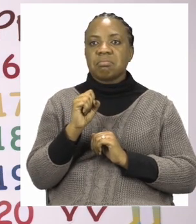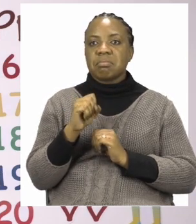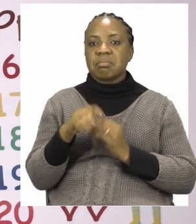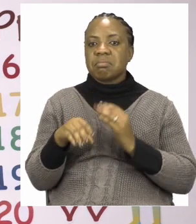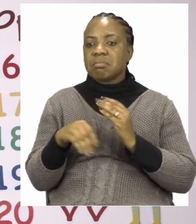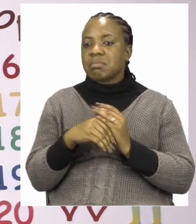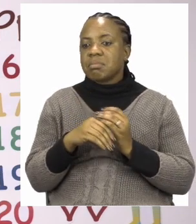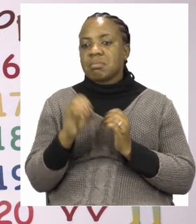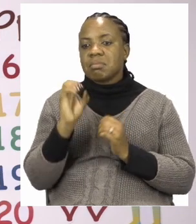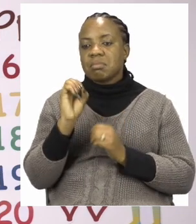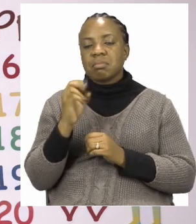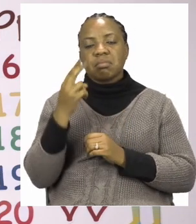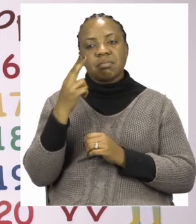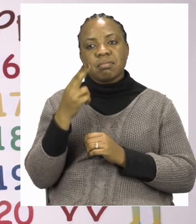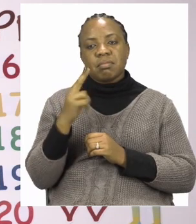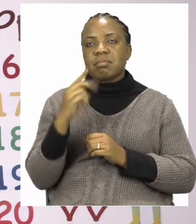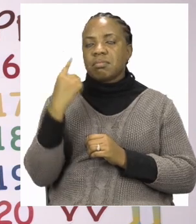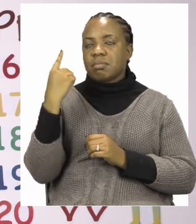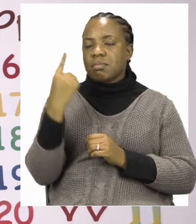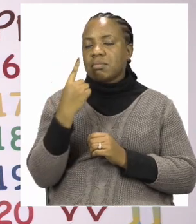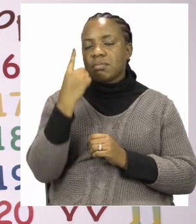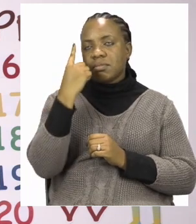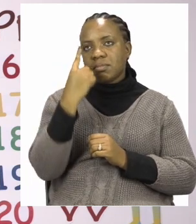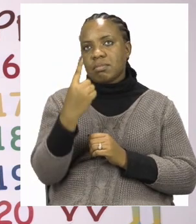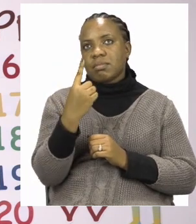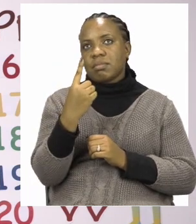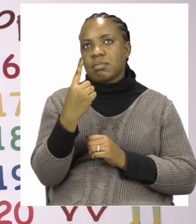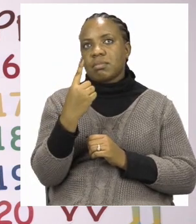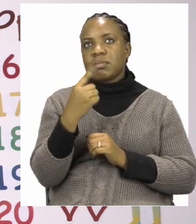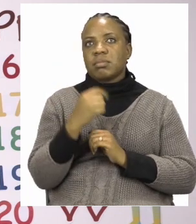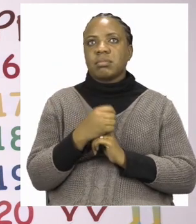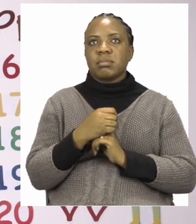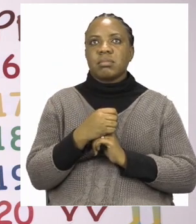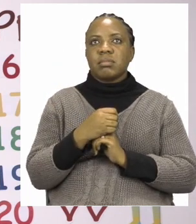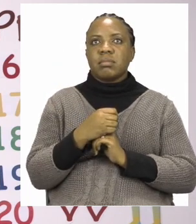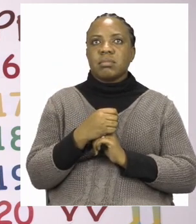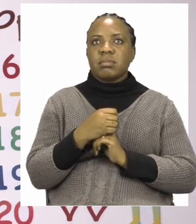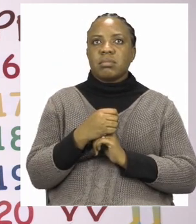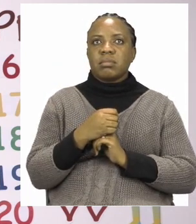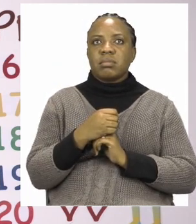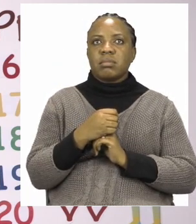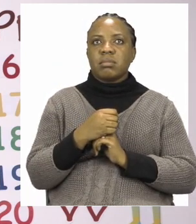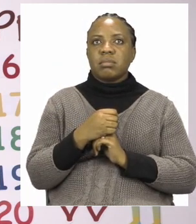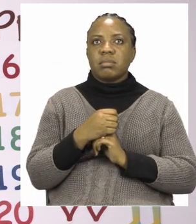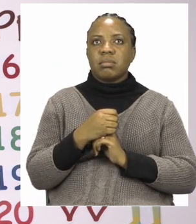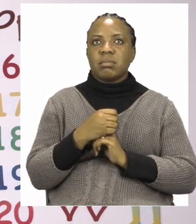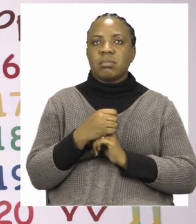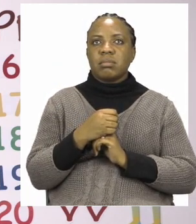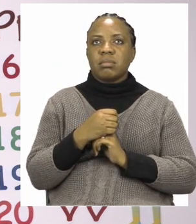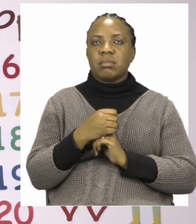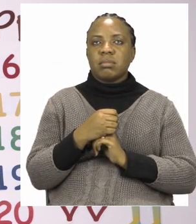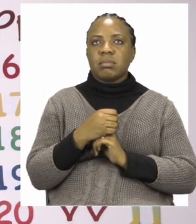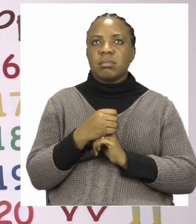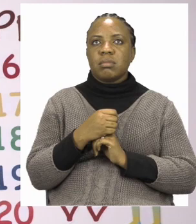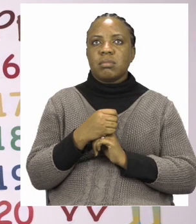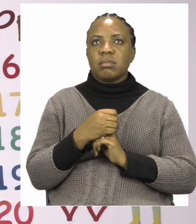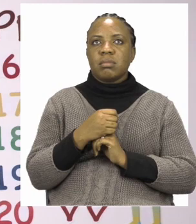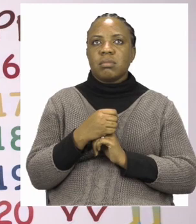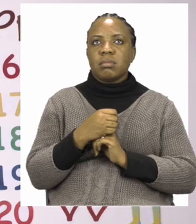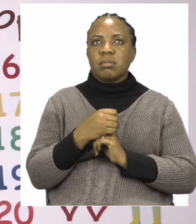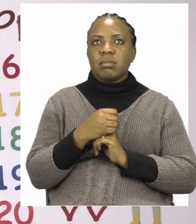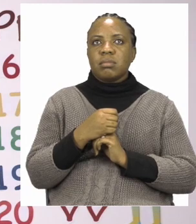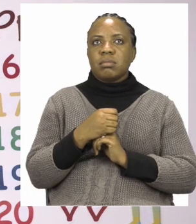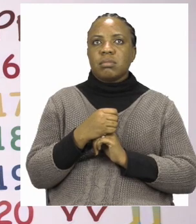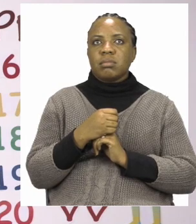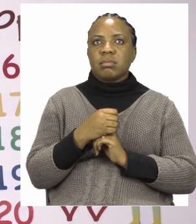likes one friend at a time. So instead of writing our 7 just with another number, we're